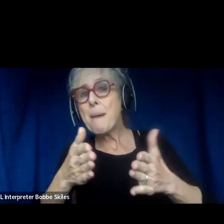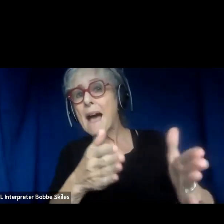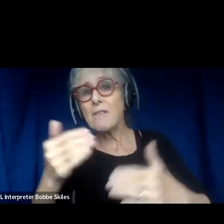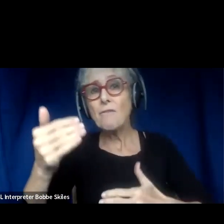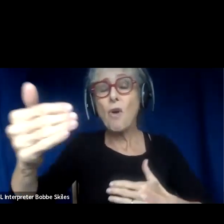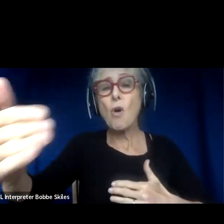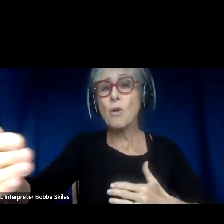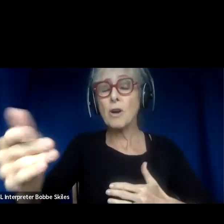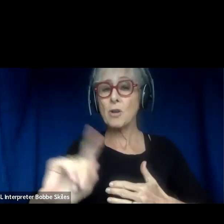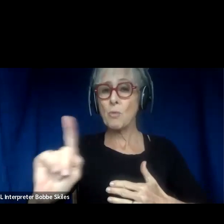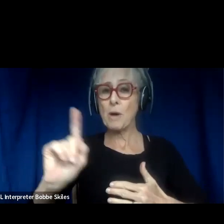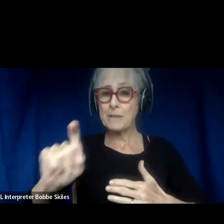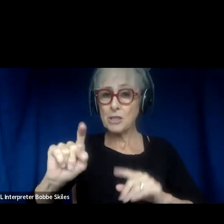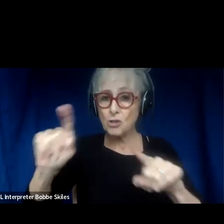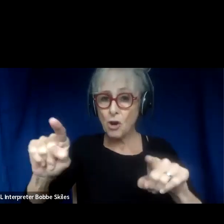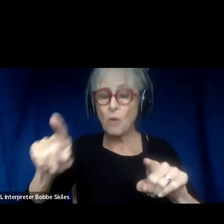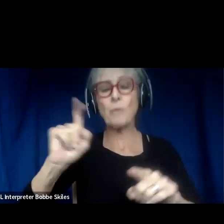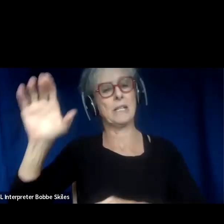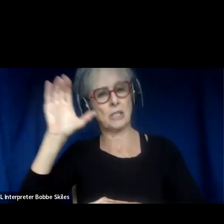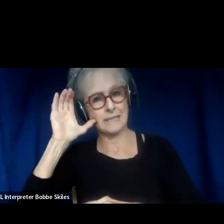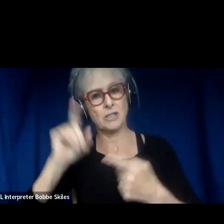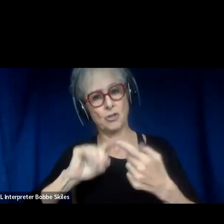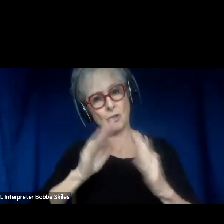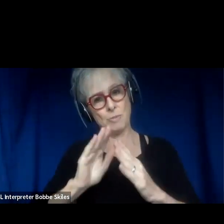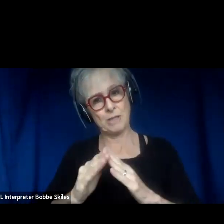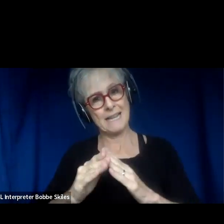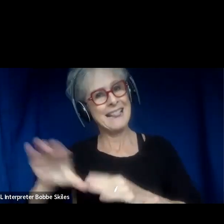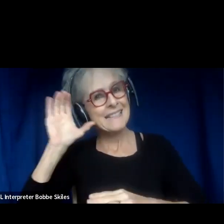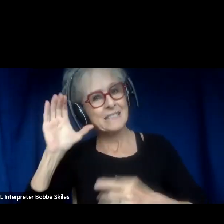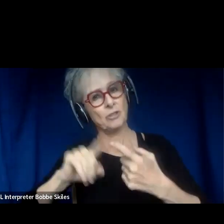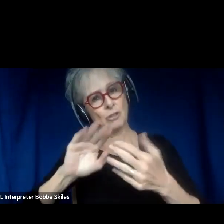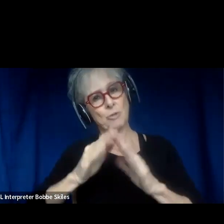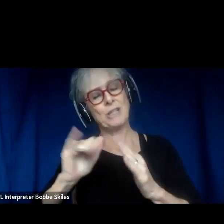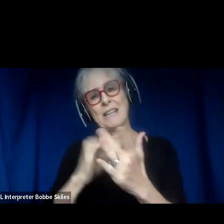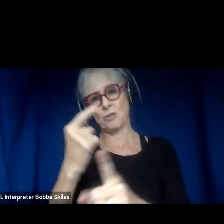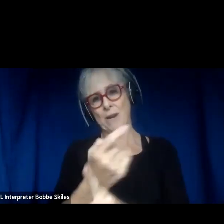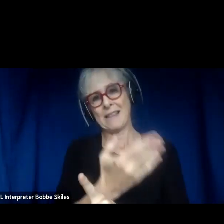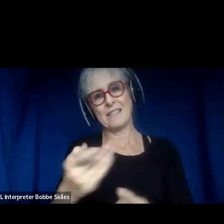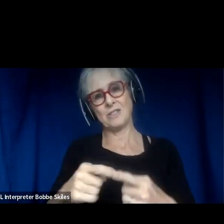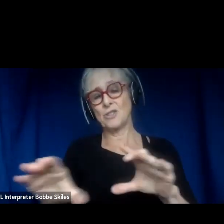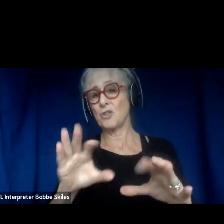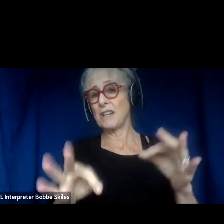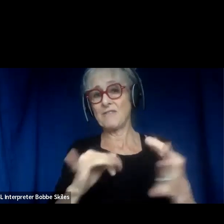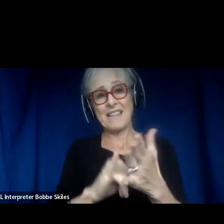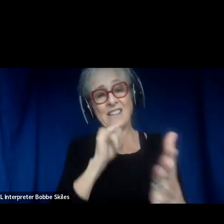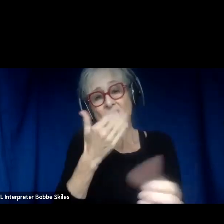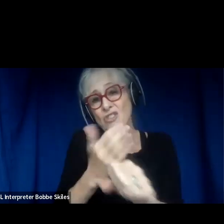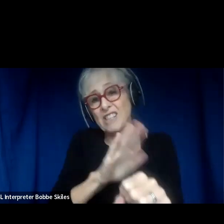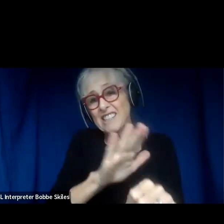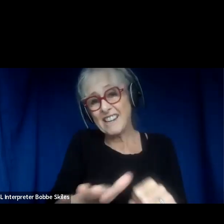need to go, we have to listen to the community. Listening to the community is the right thing to do. And if that's not reason enough, it's